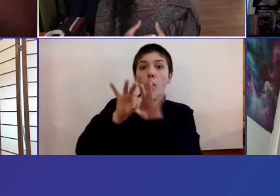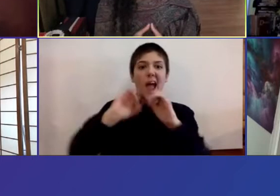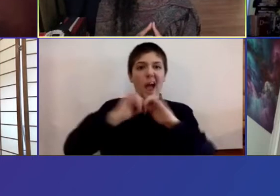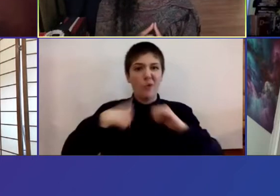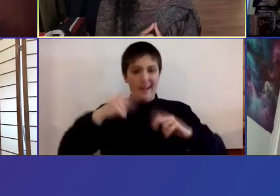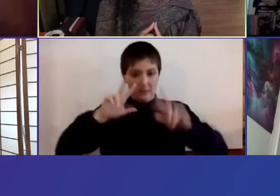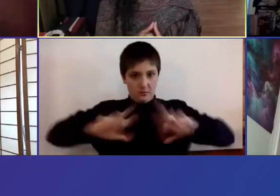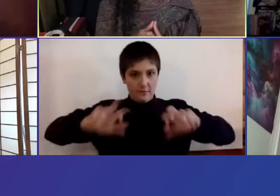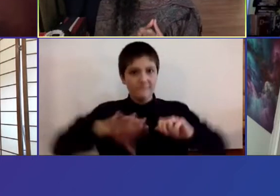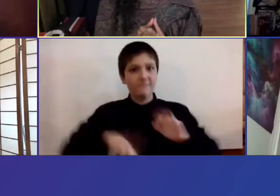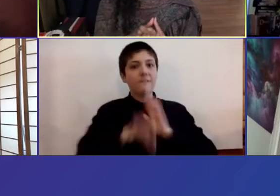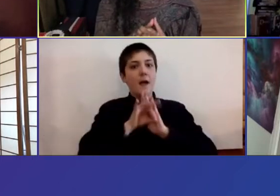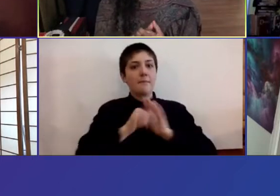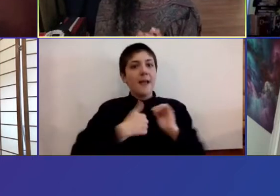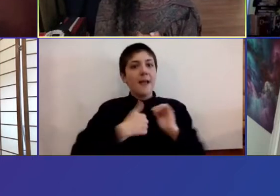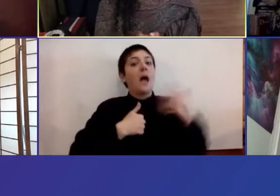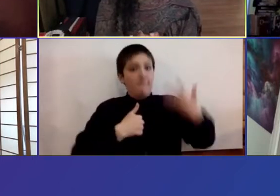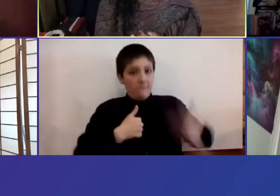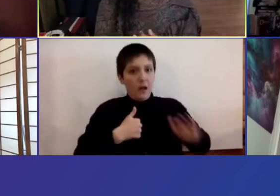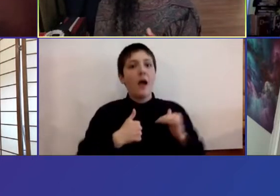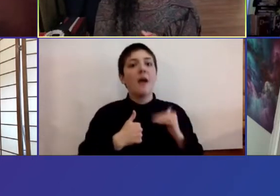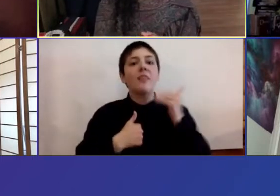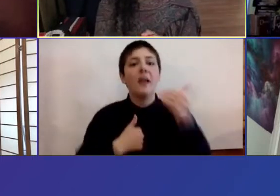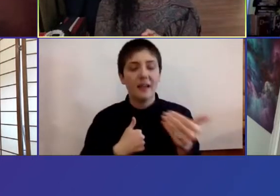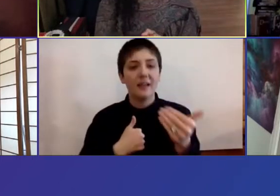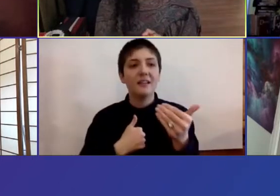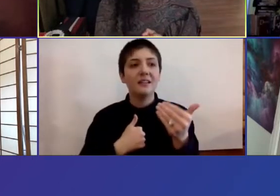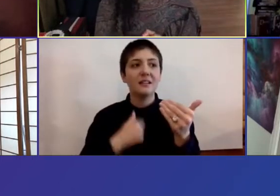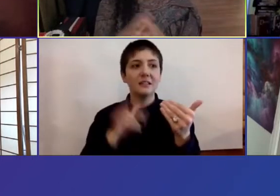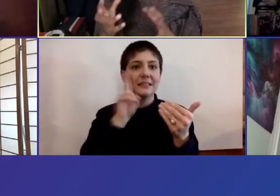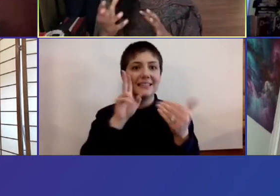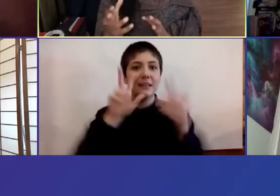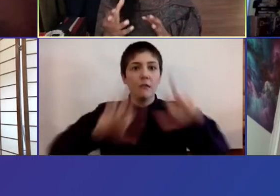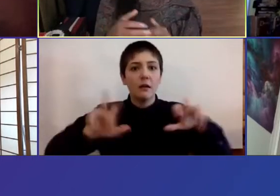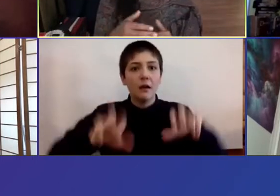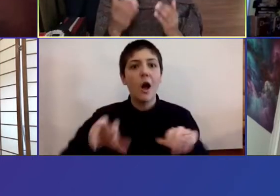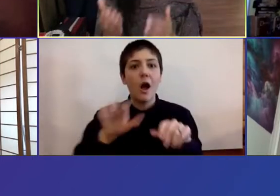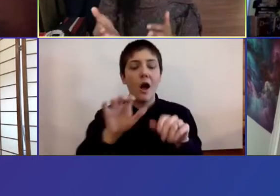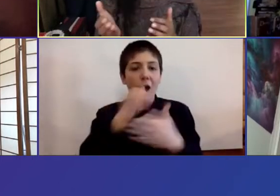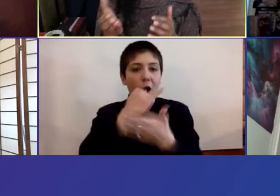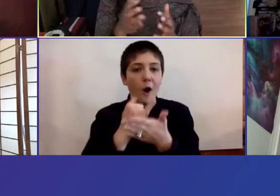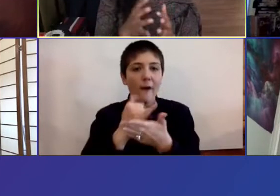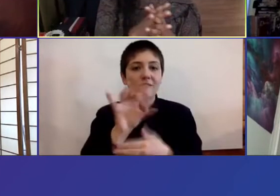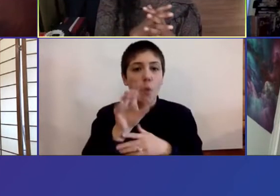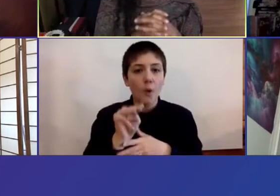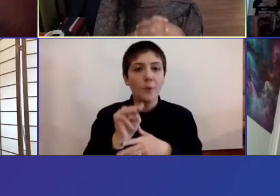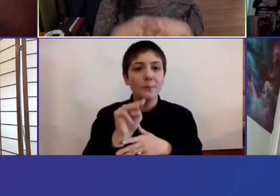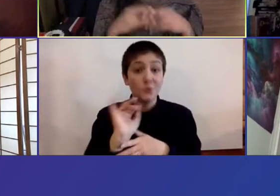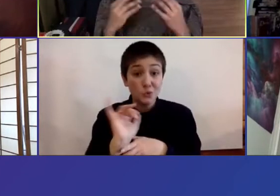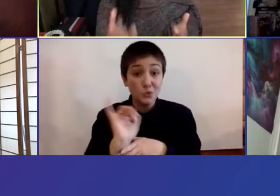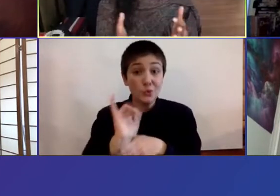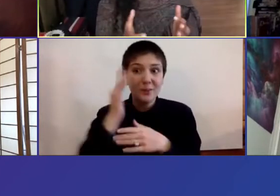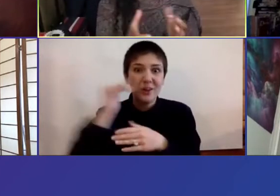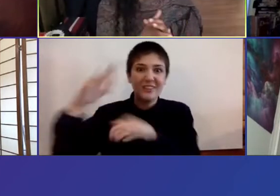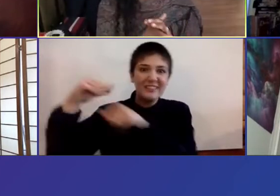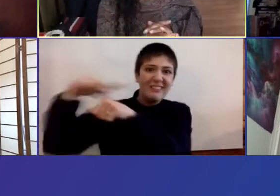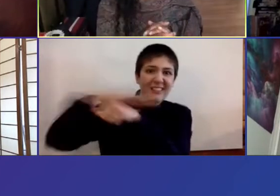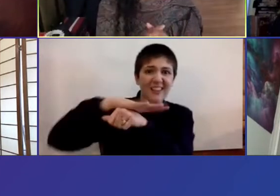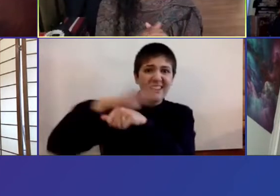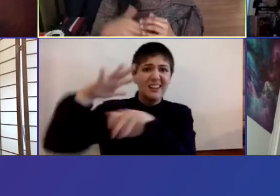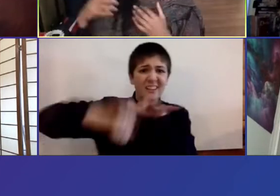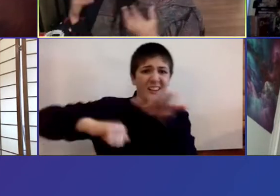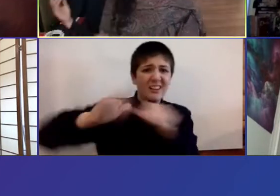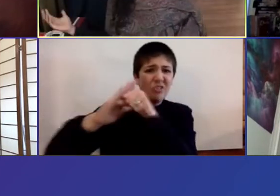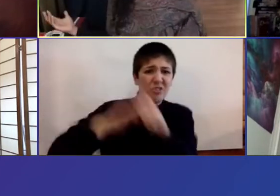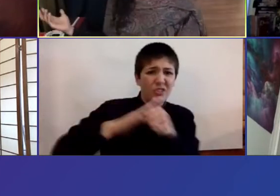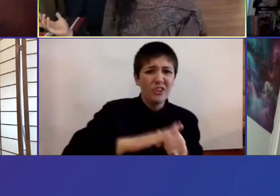happened to our art forms and our situations overall. I know it happened both to African-American art